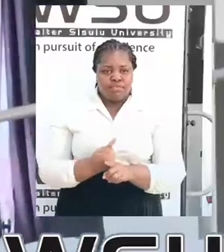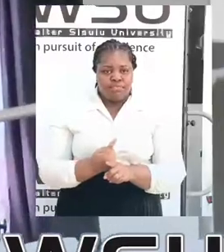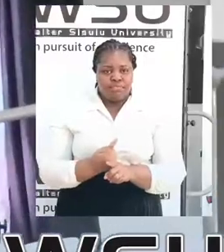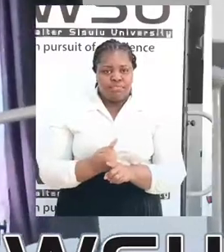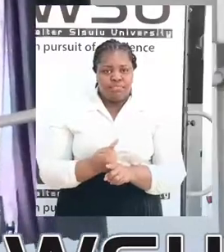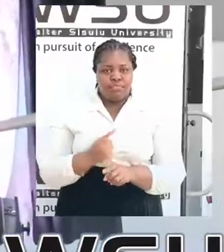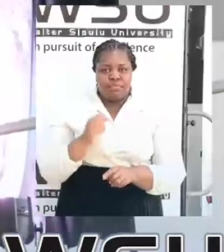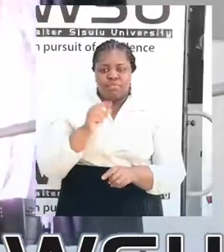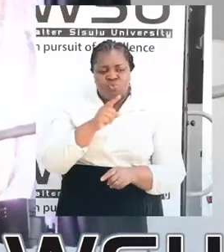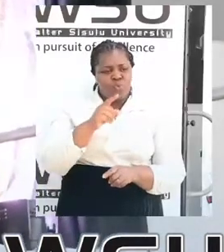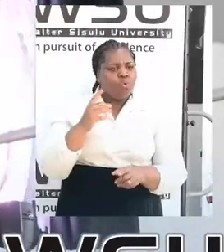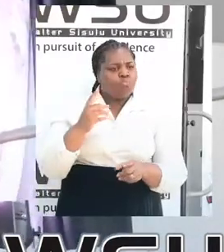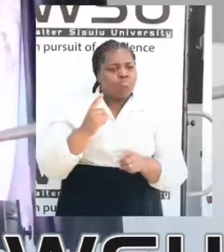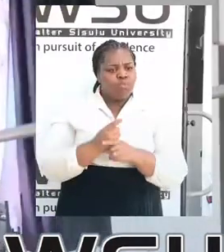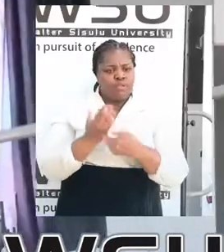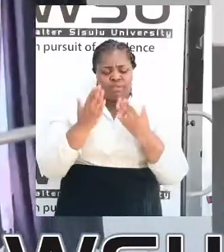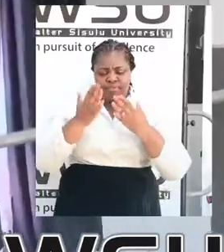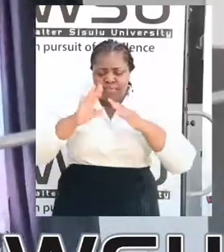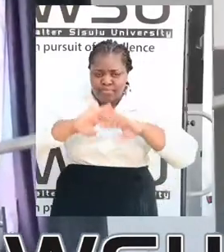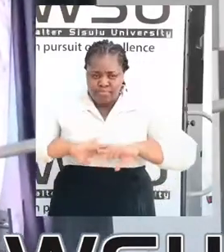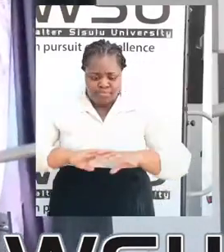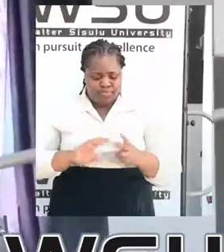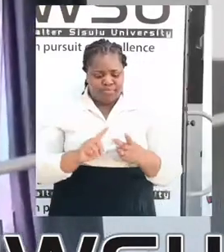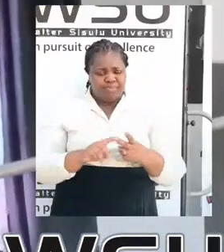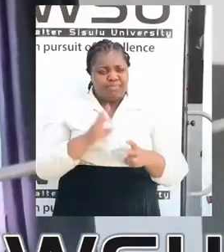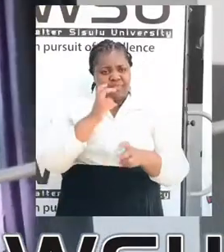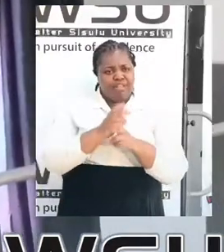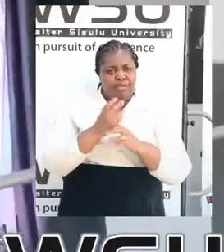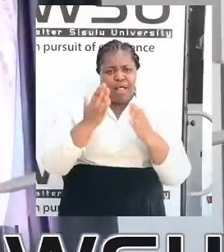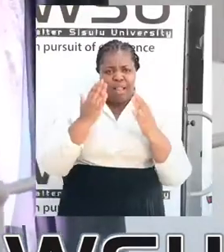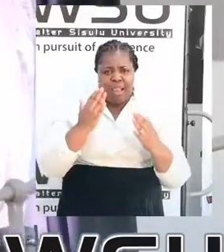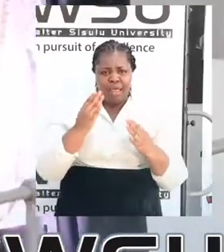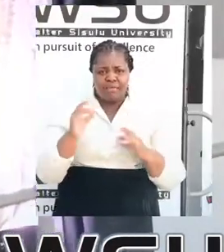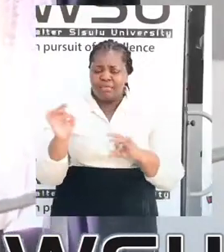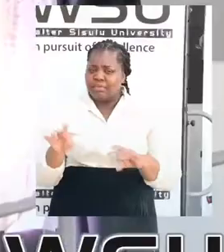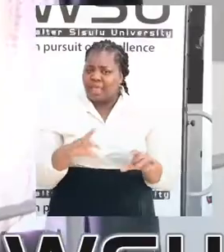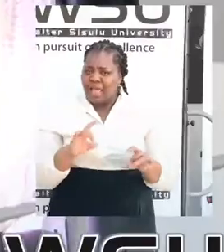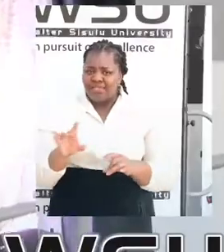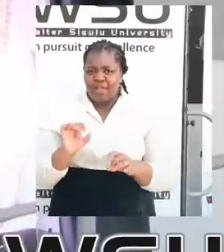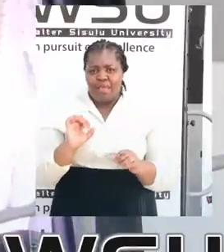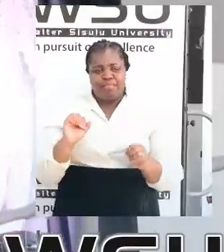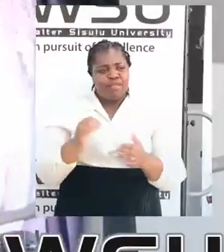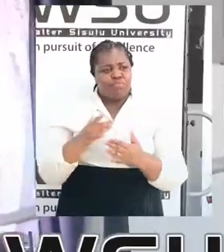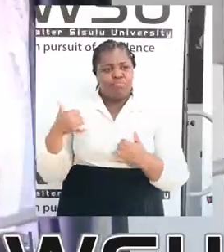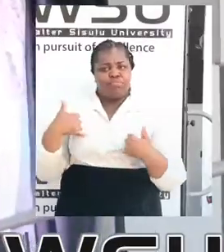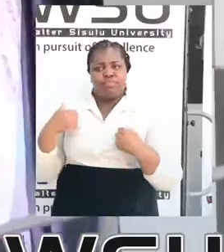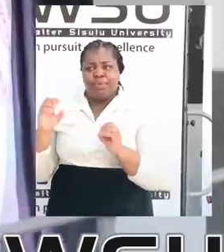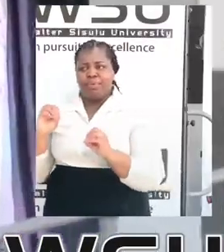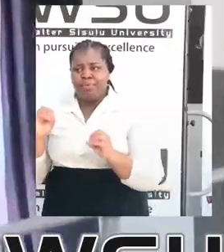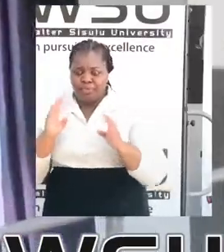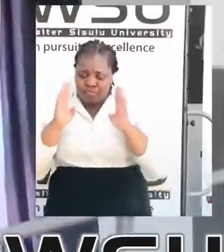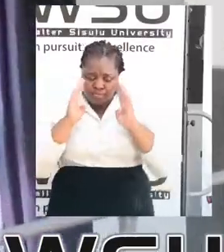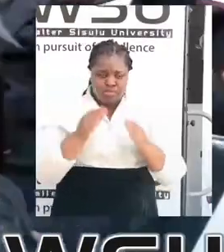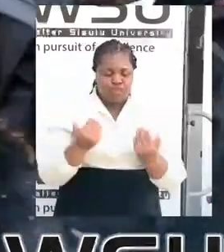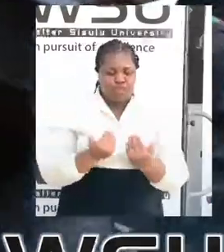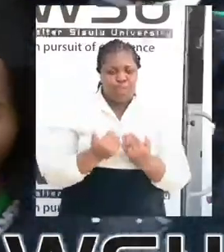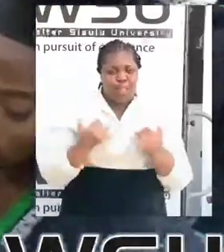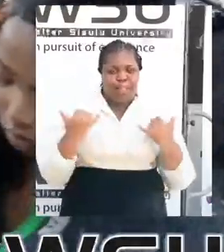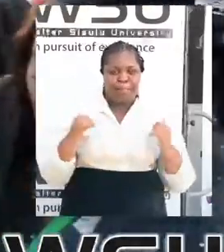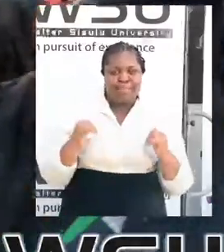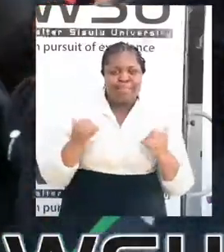night studies, lack of sleep, sacrifice of enjoyment, and